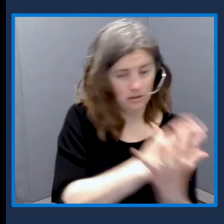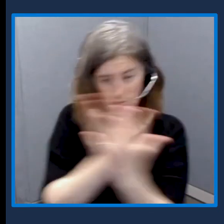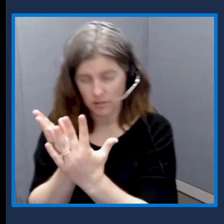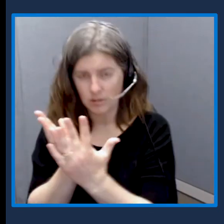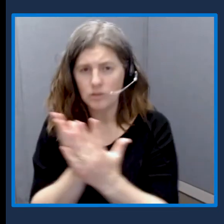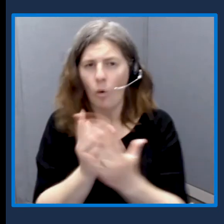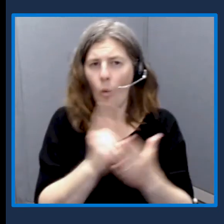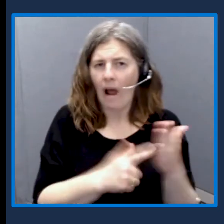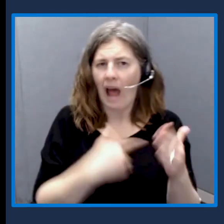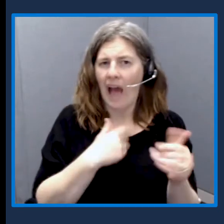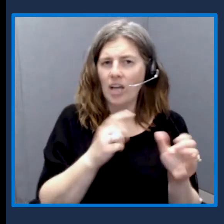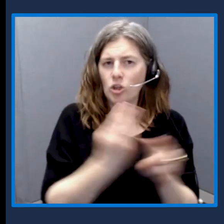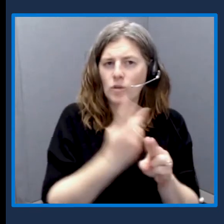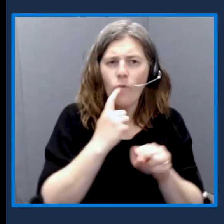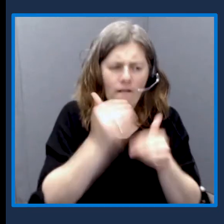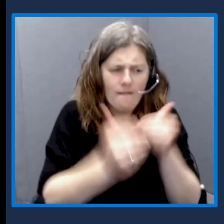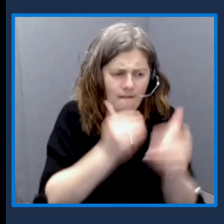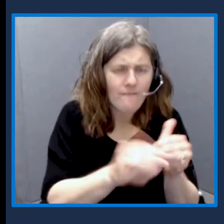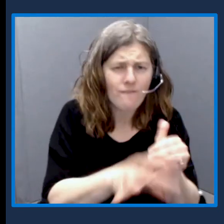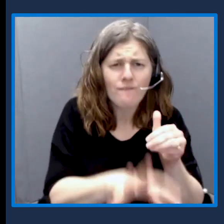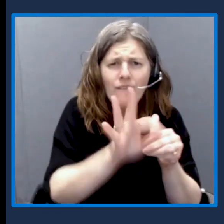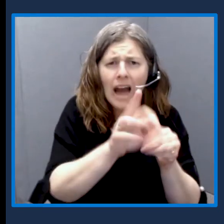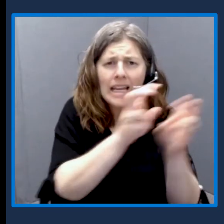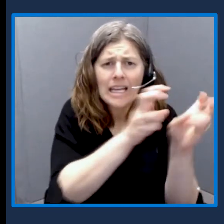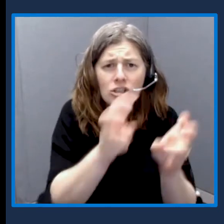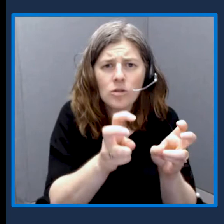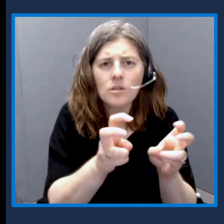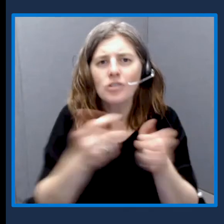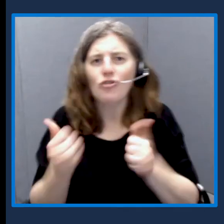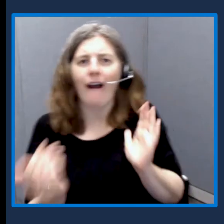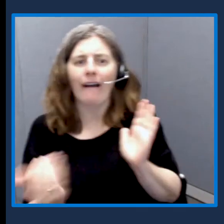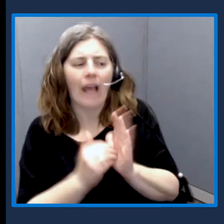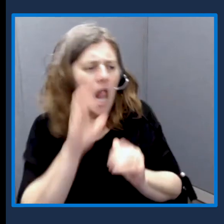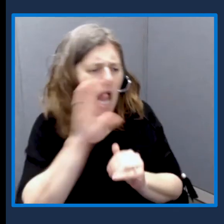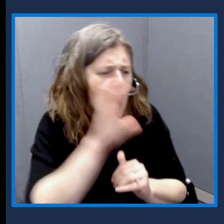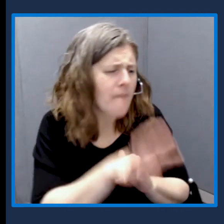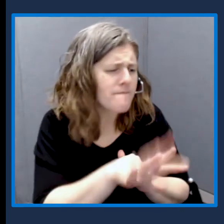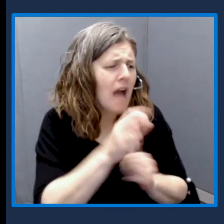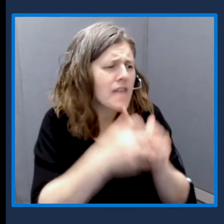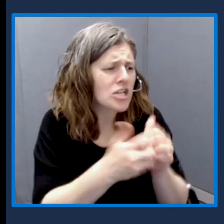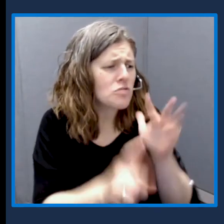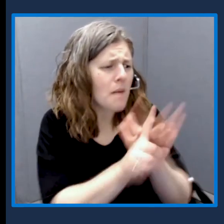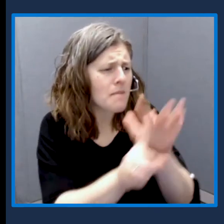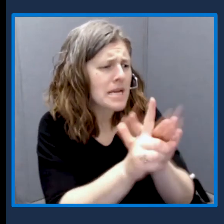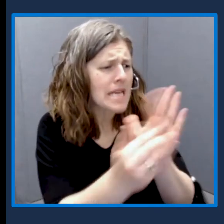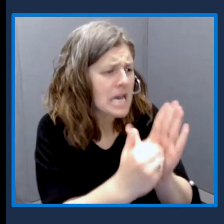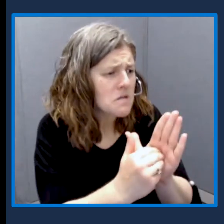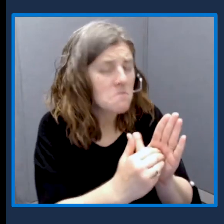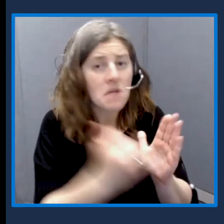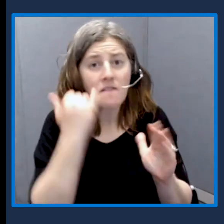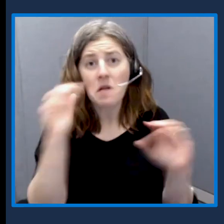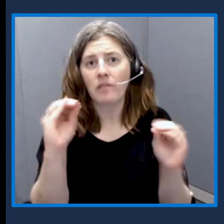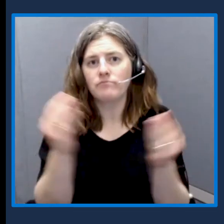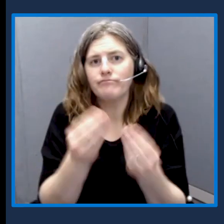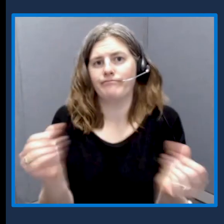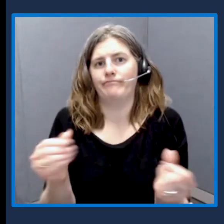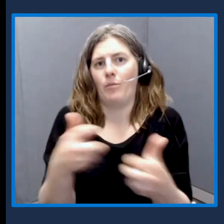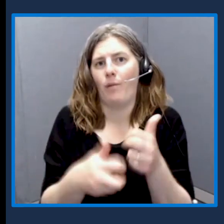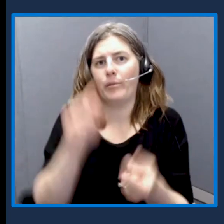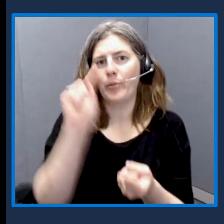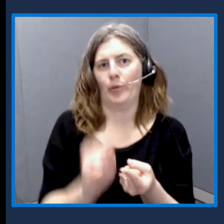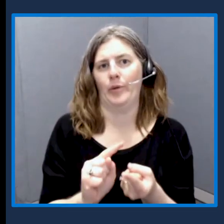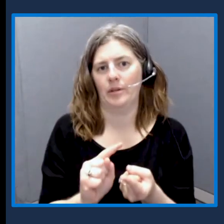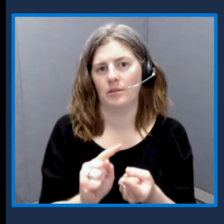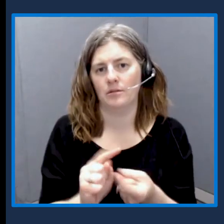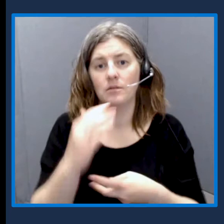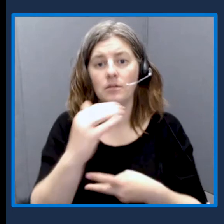that it's no longer possible to find them or that you've mitigated the problem. You want to make sure that you